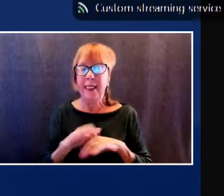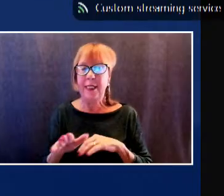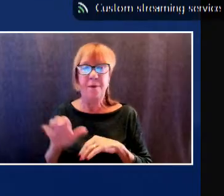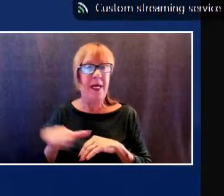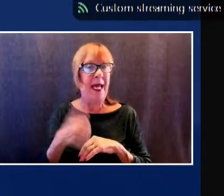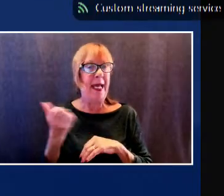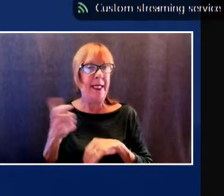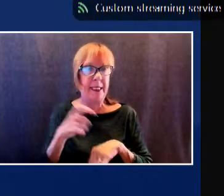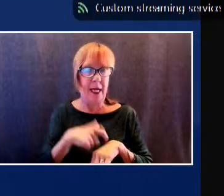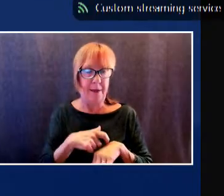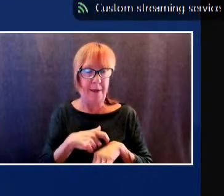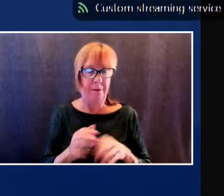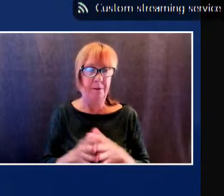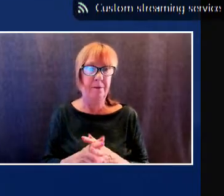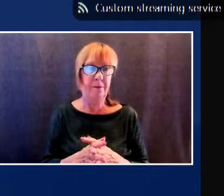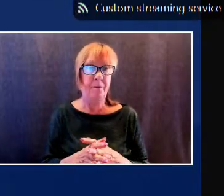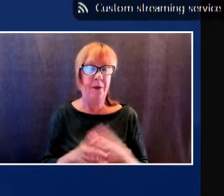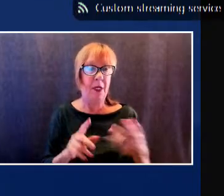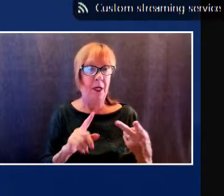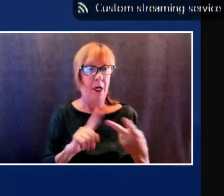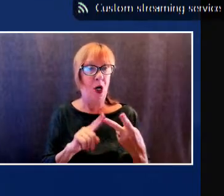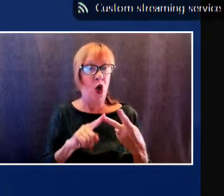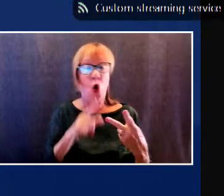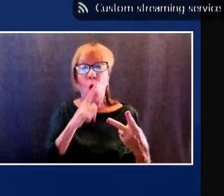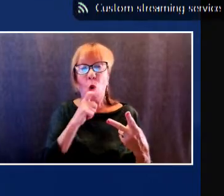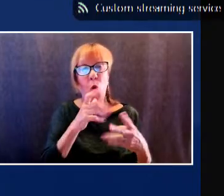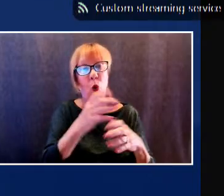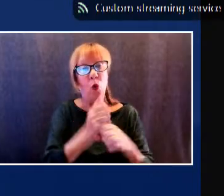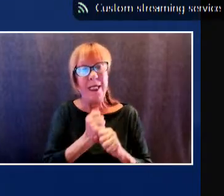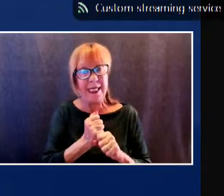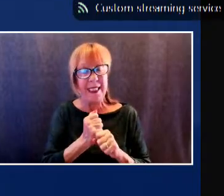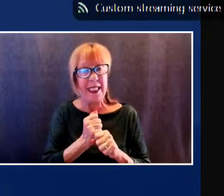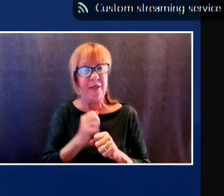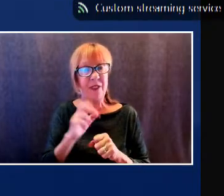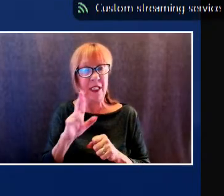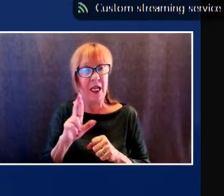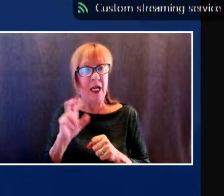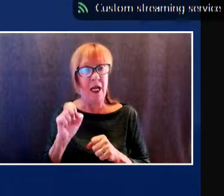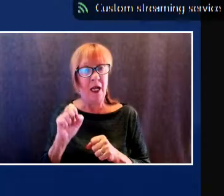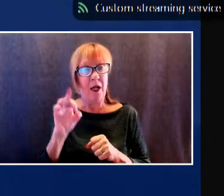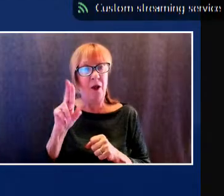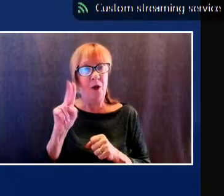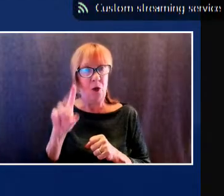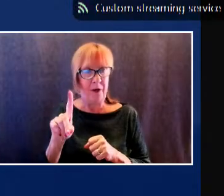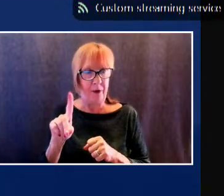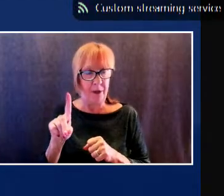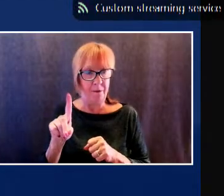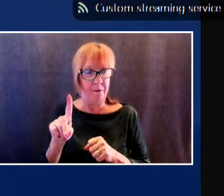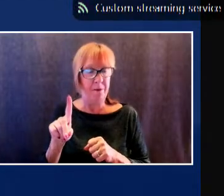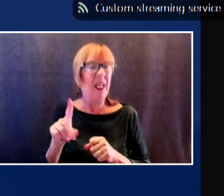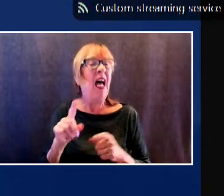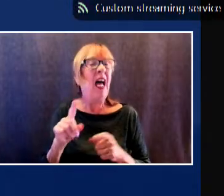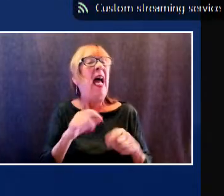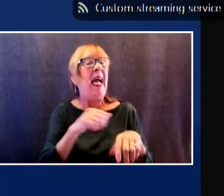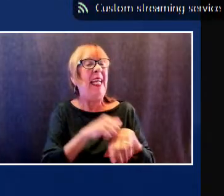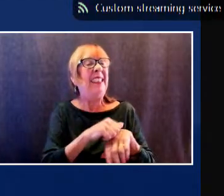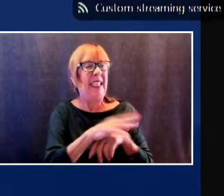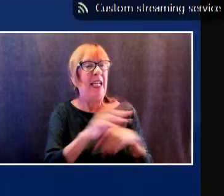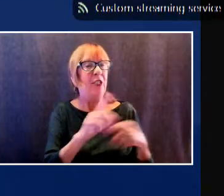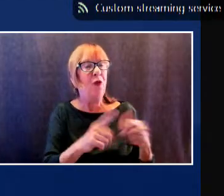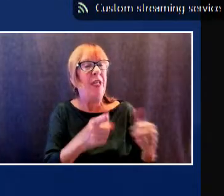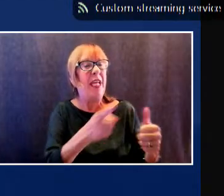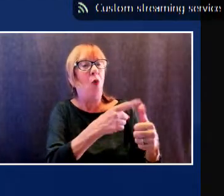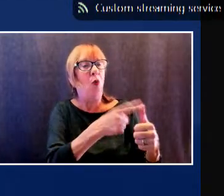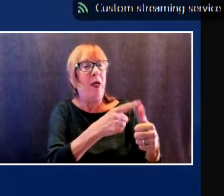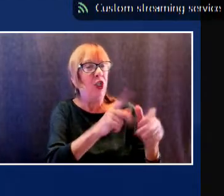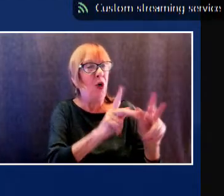any time. Who receives the refund? Refunds are issued to the original payee, and they typically take 30 days